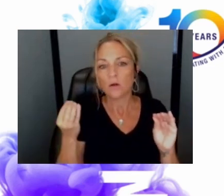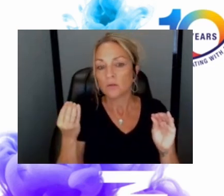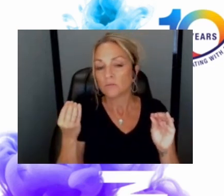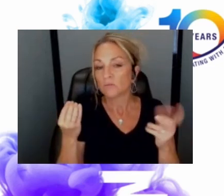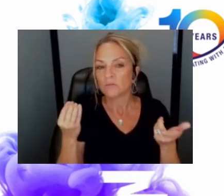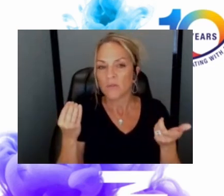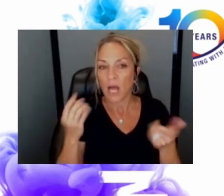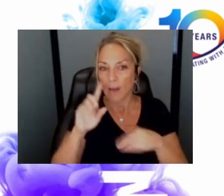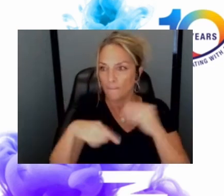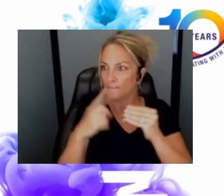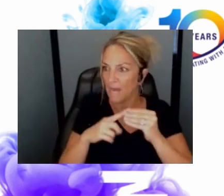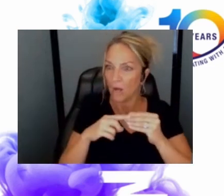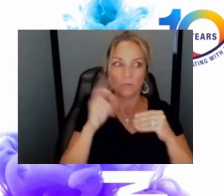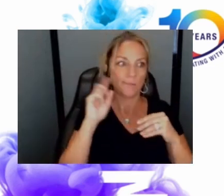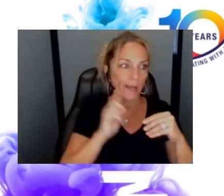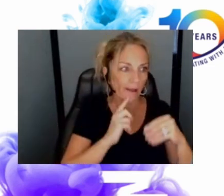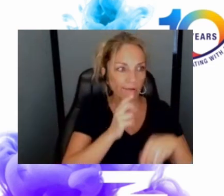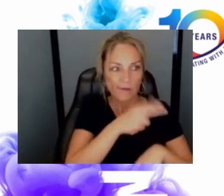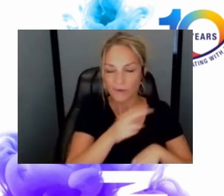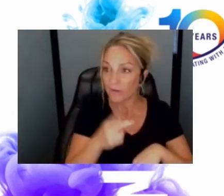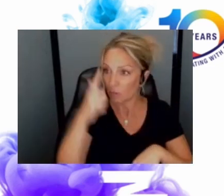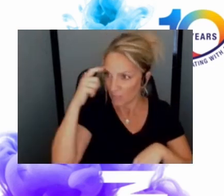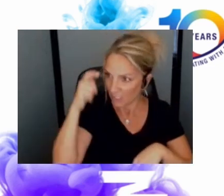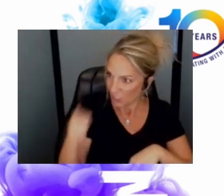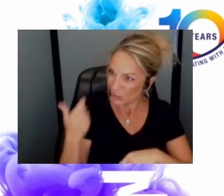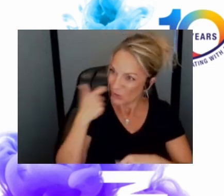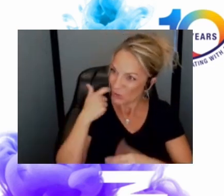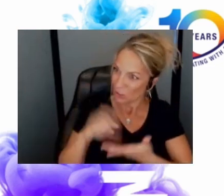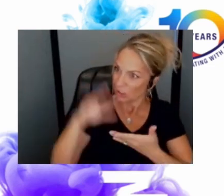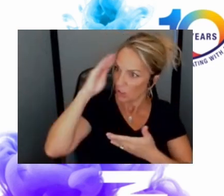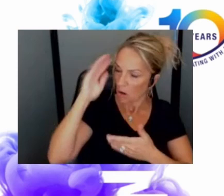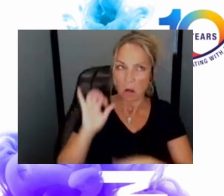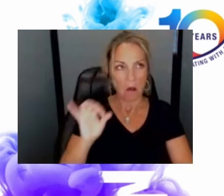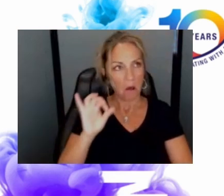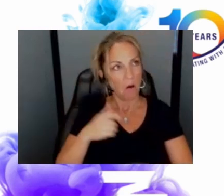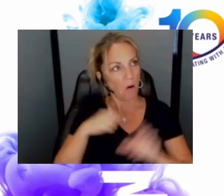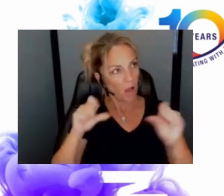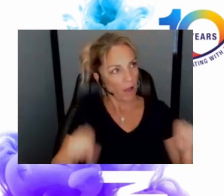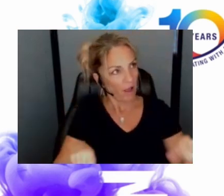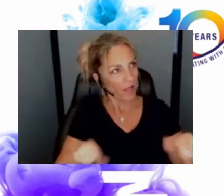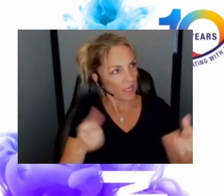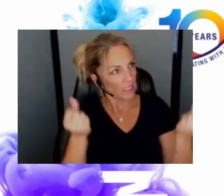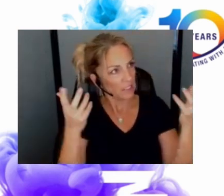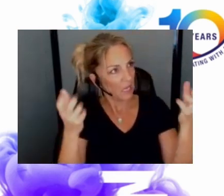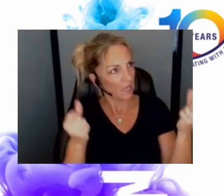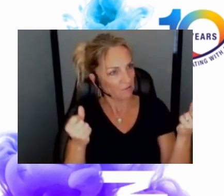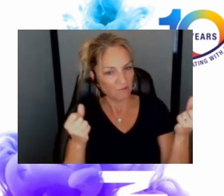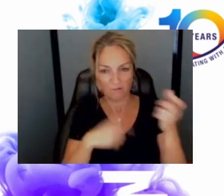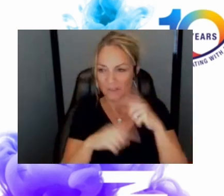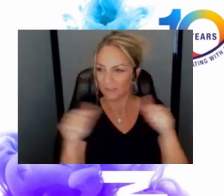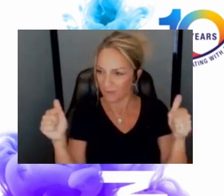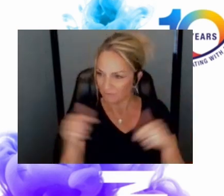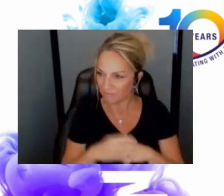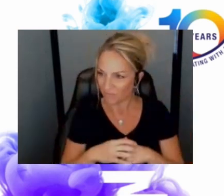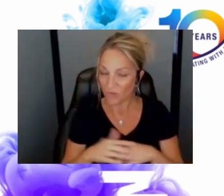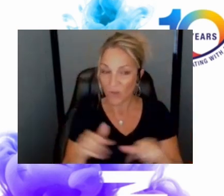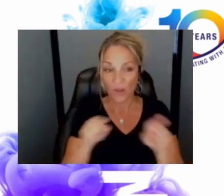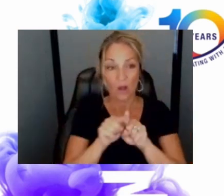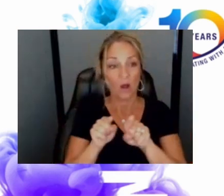because you have just learned to be able to sign. And also, we want to